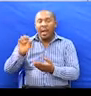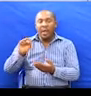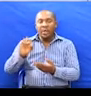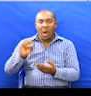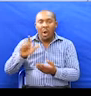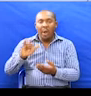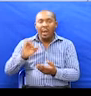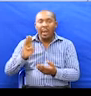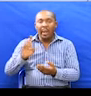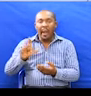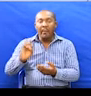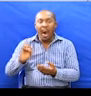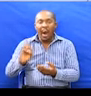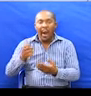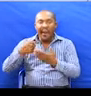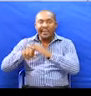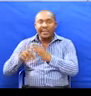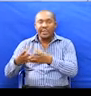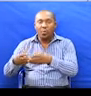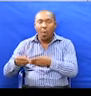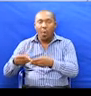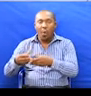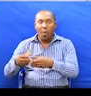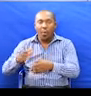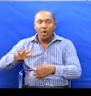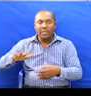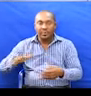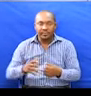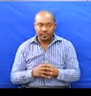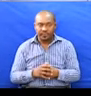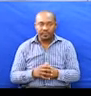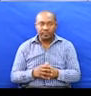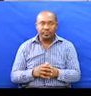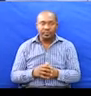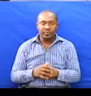in water, but insoluble